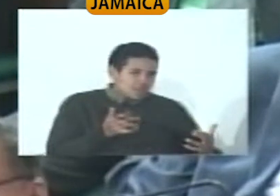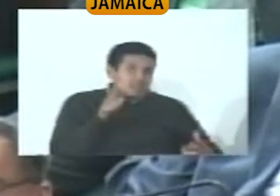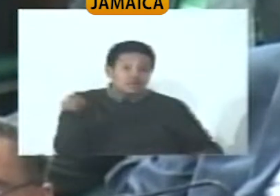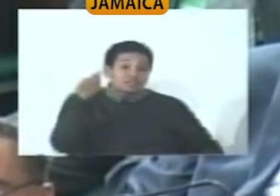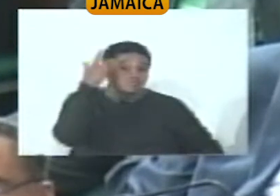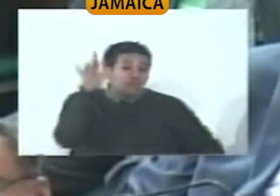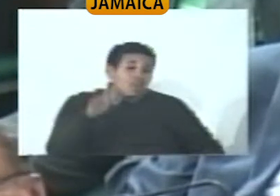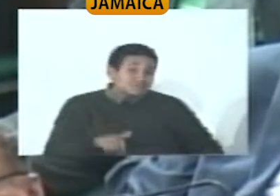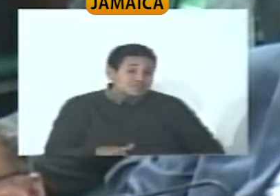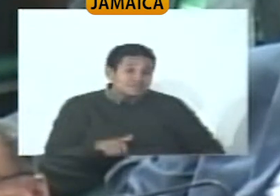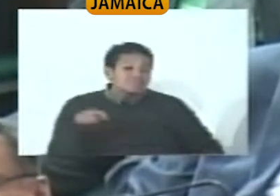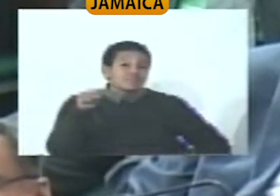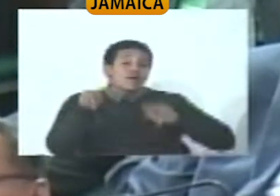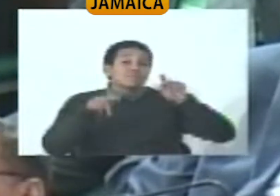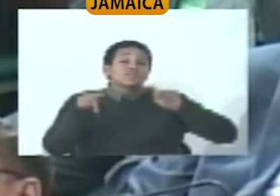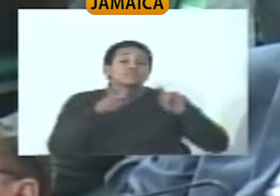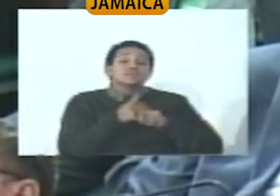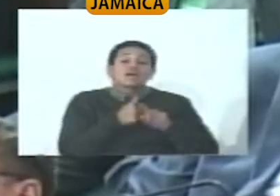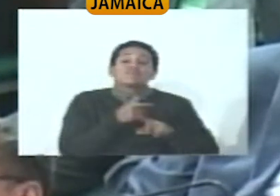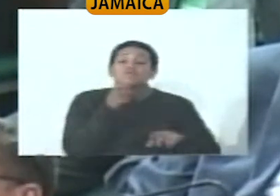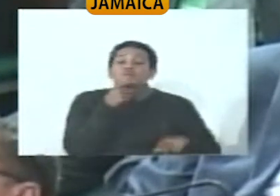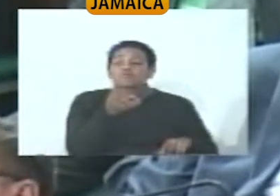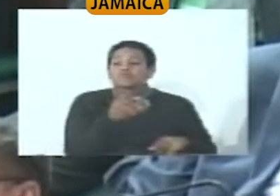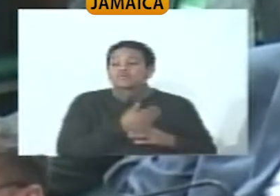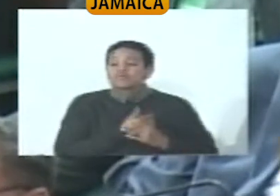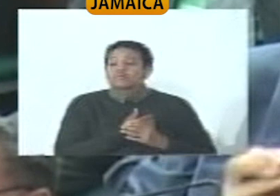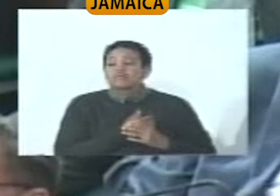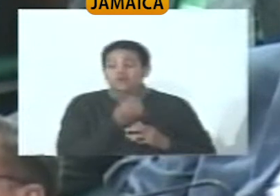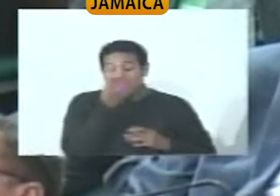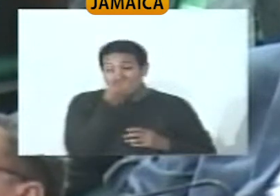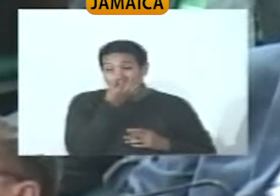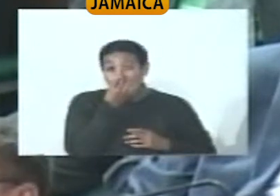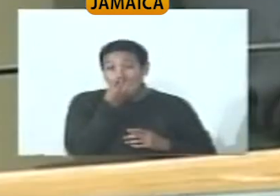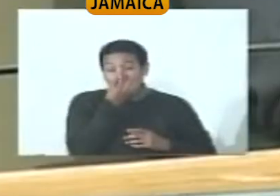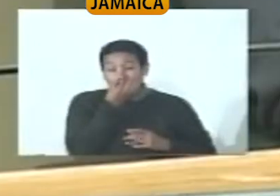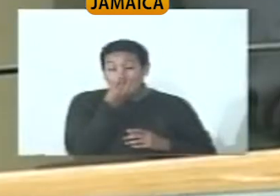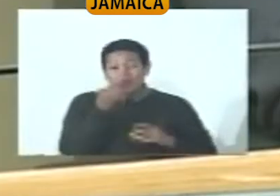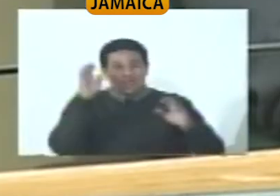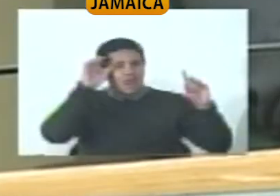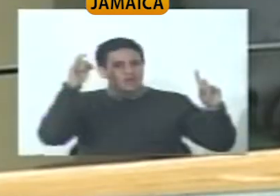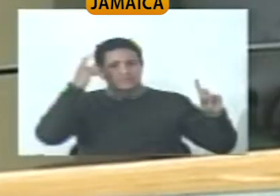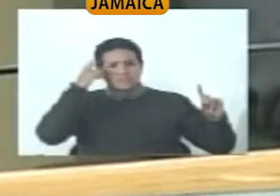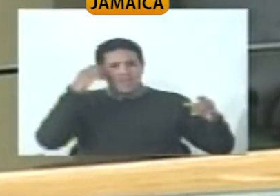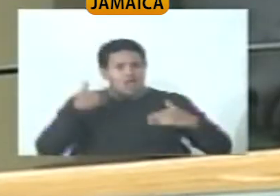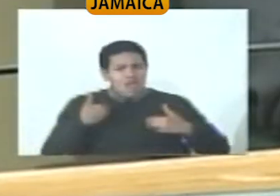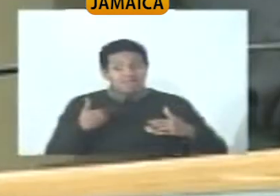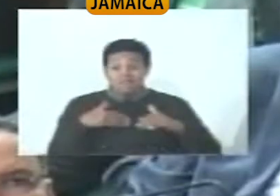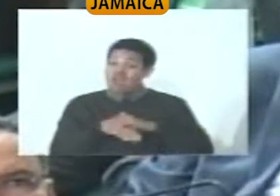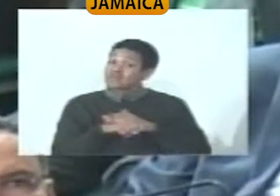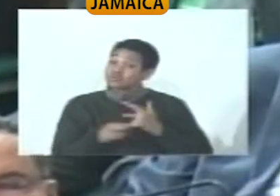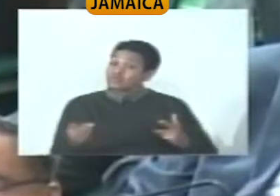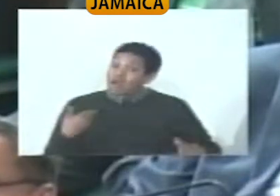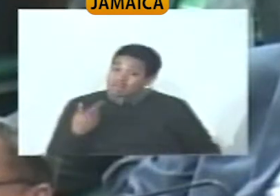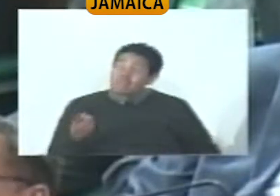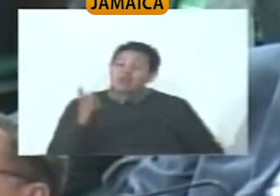smart. These are people who are well educated, they have access to resources, and